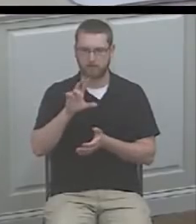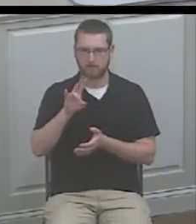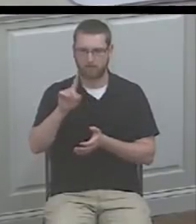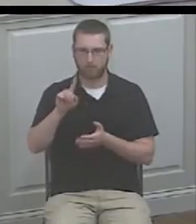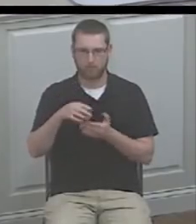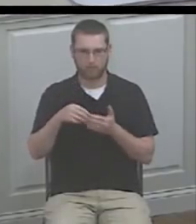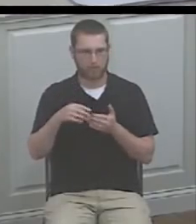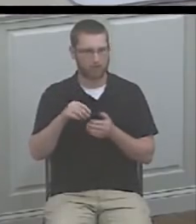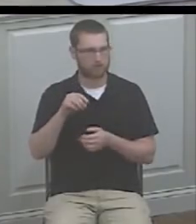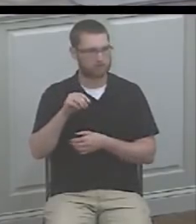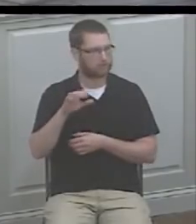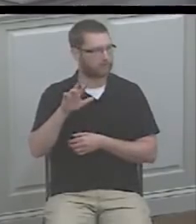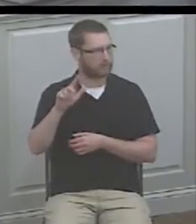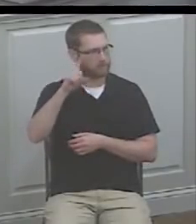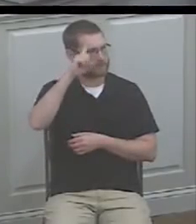$53,671.53.